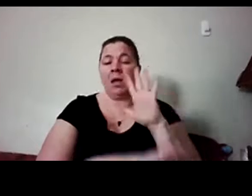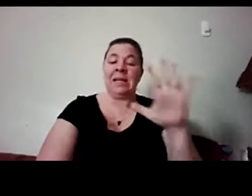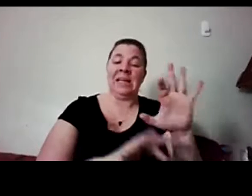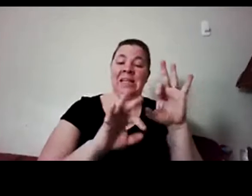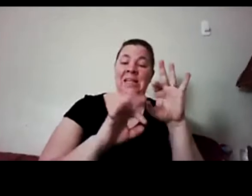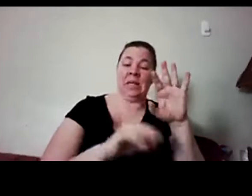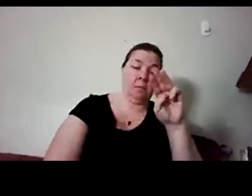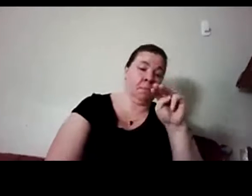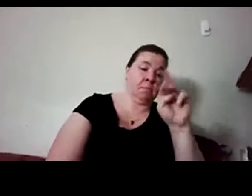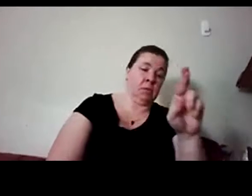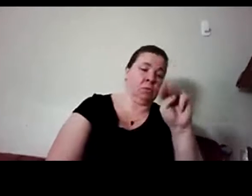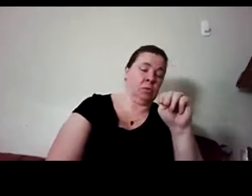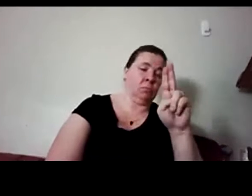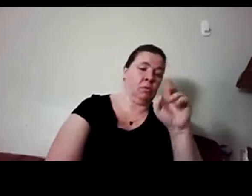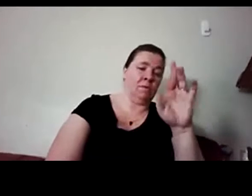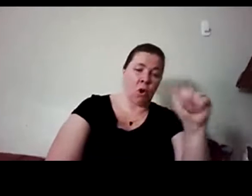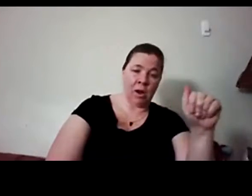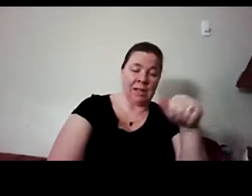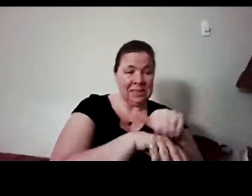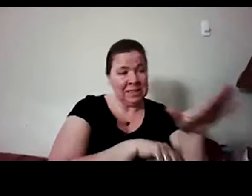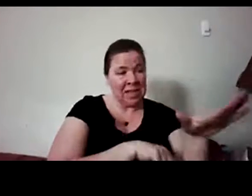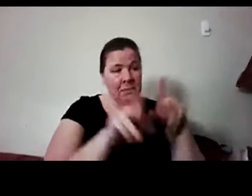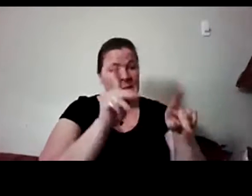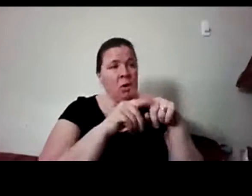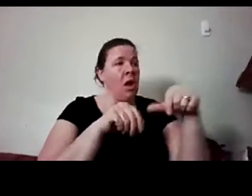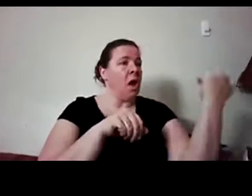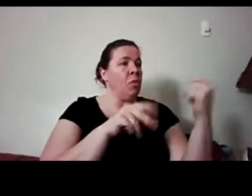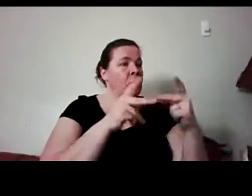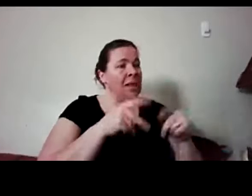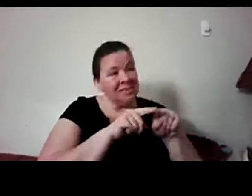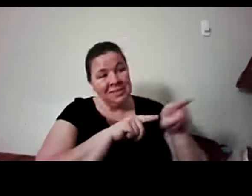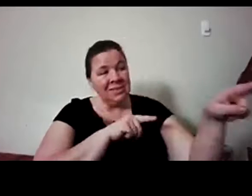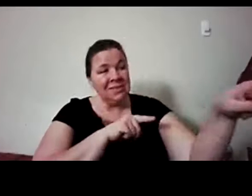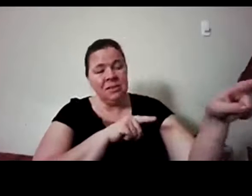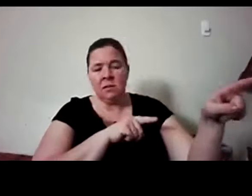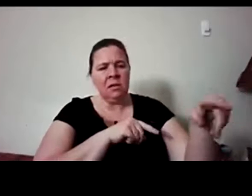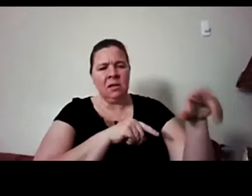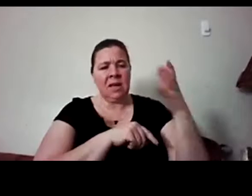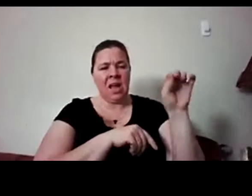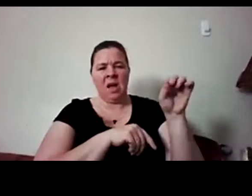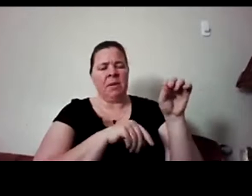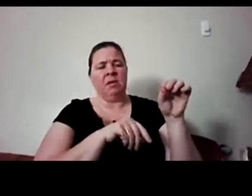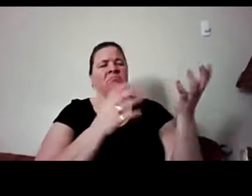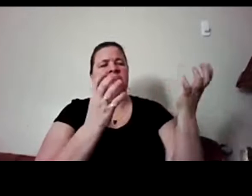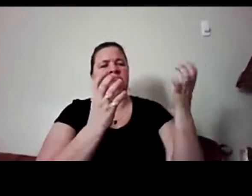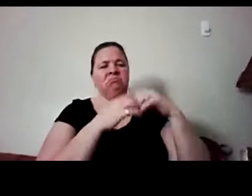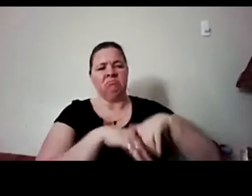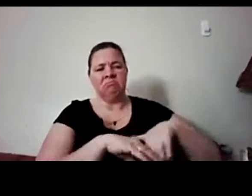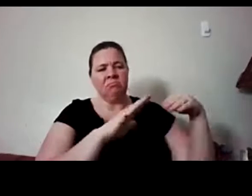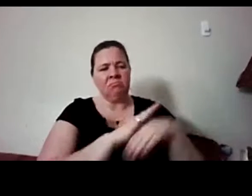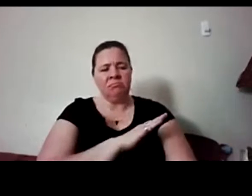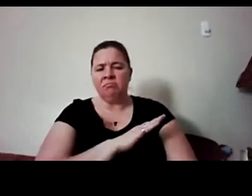of doing this kind of business, of sending people elsewhere, and these companies end up out of business, leaving these